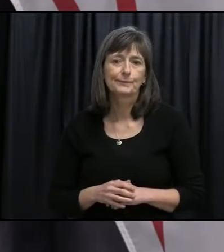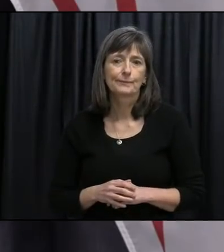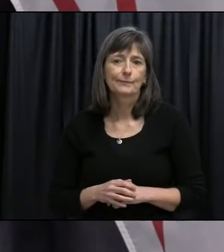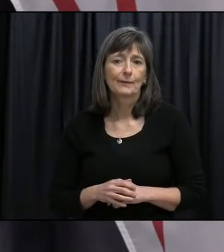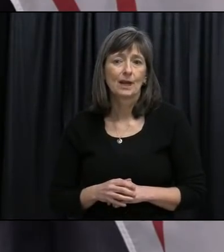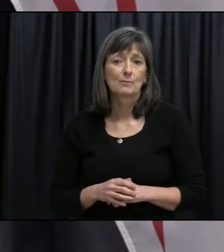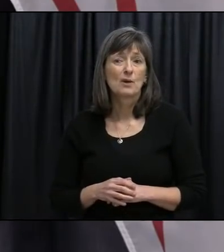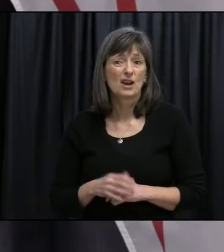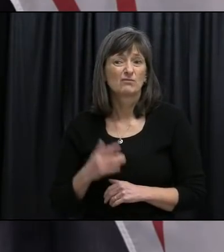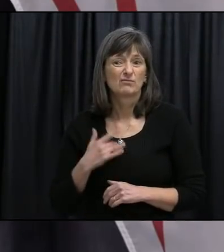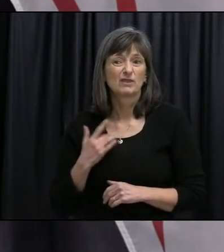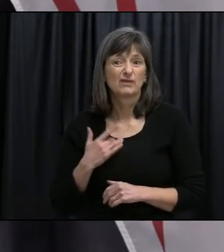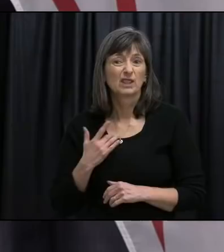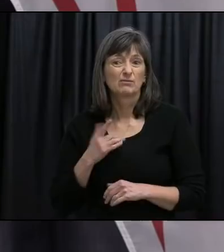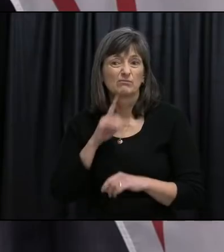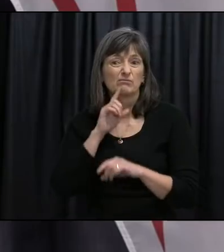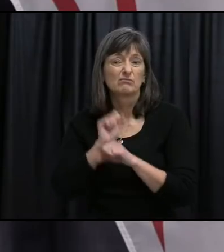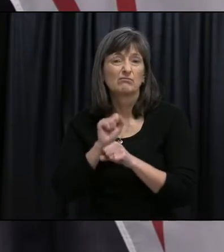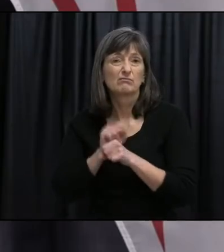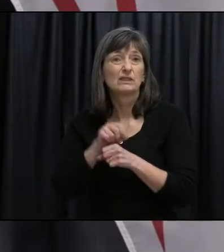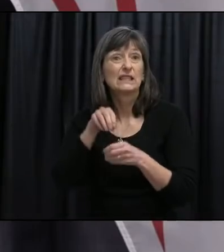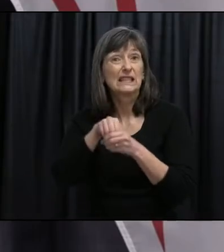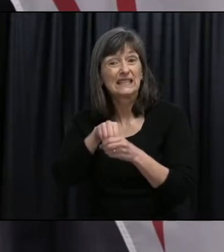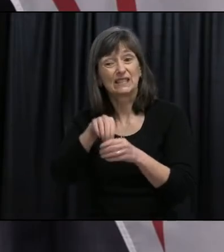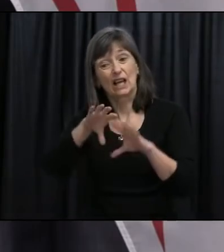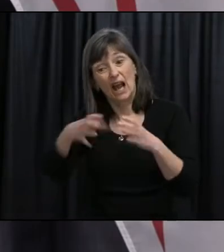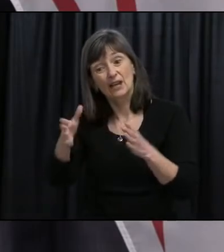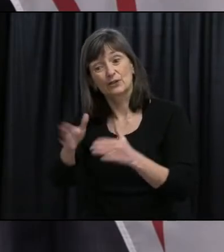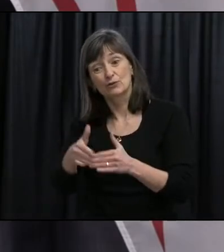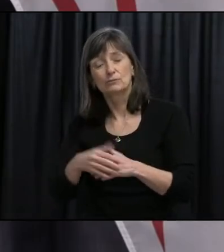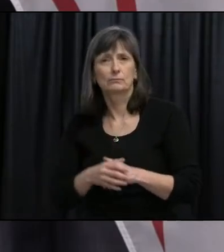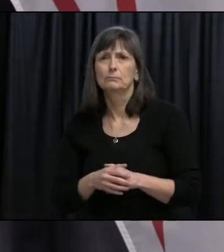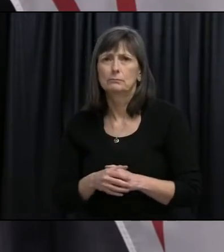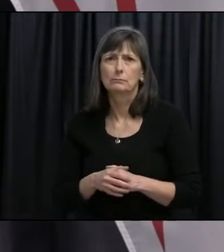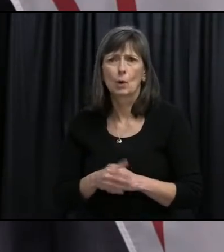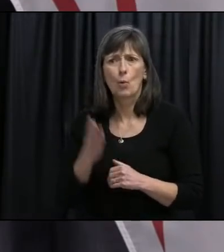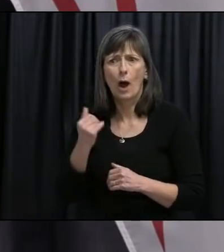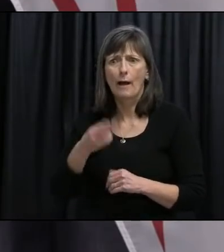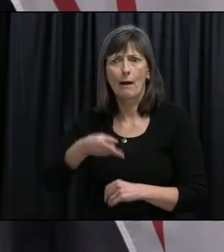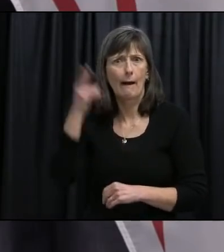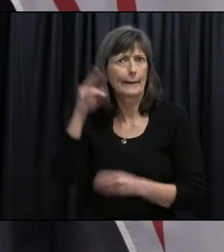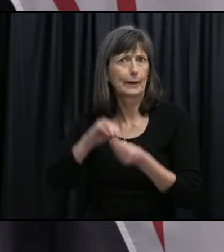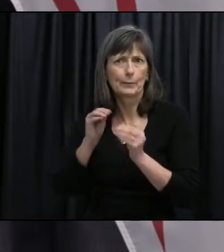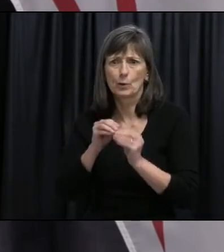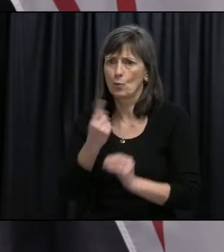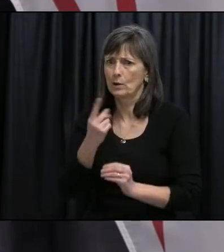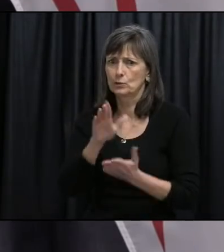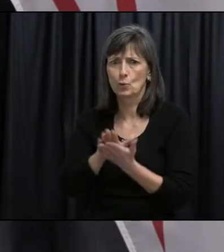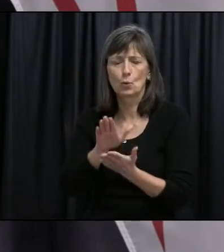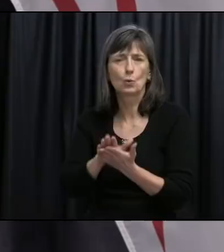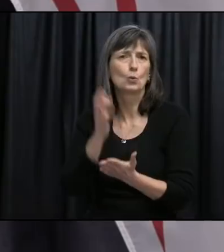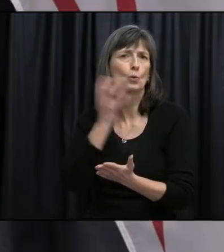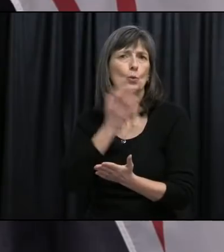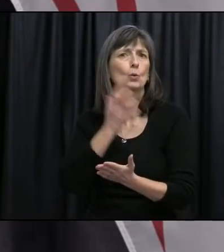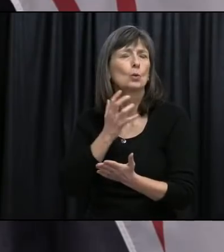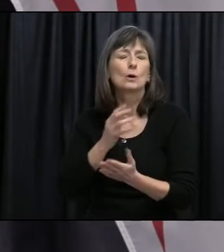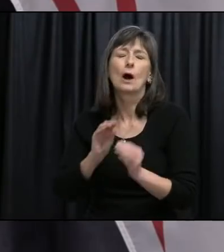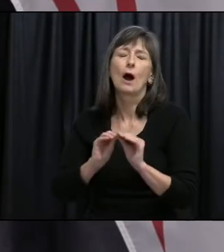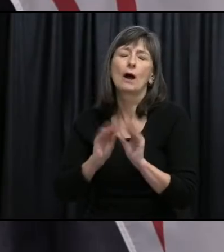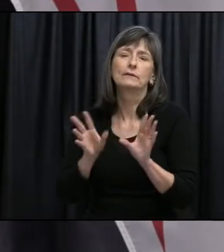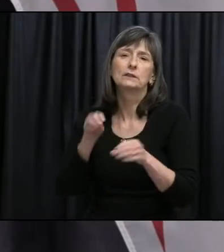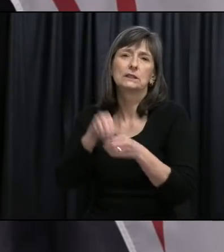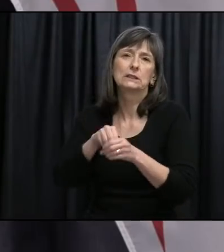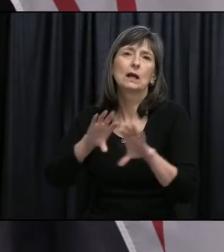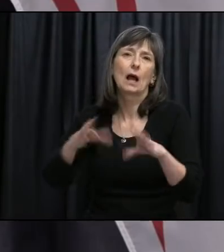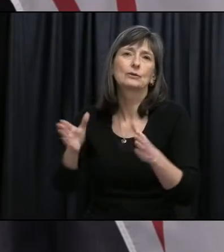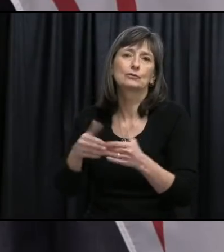It's almost certainly that there will be some spread within that school, just given the sheer numbers of people that we had who tested positive. But there